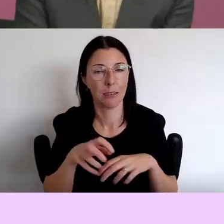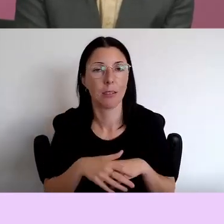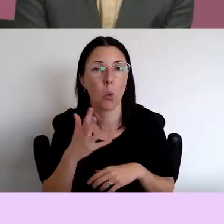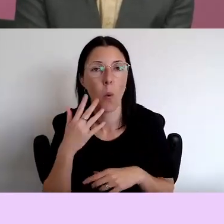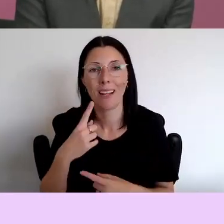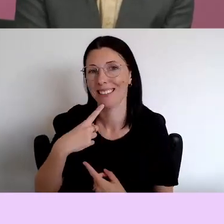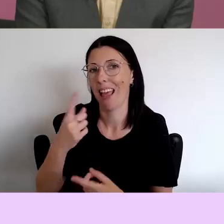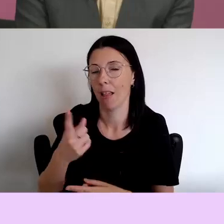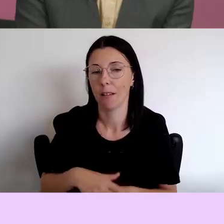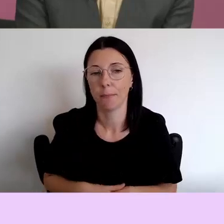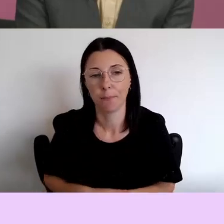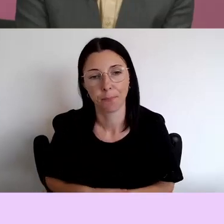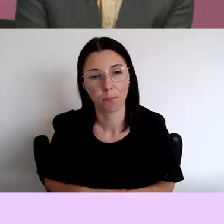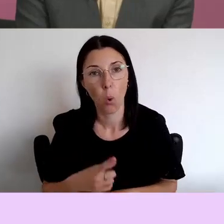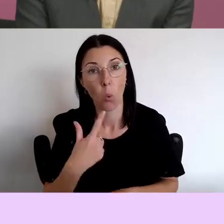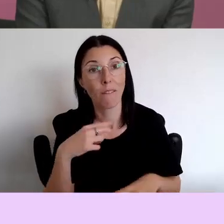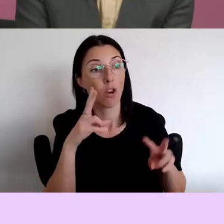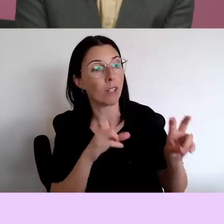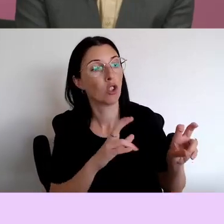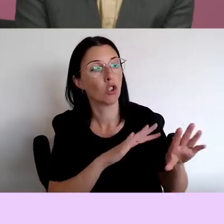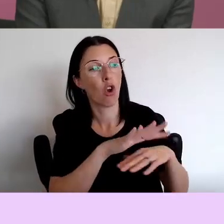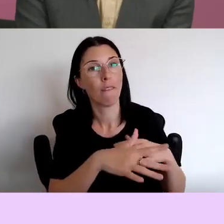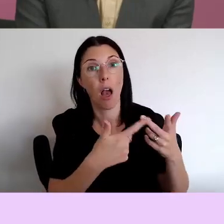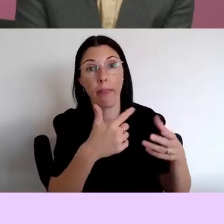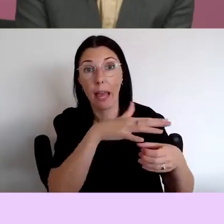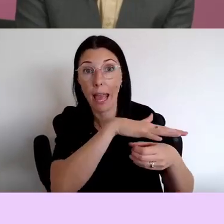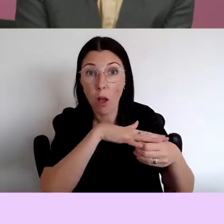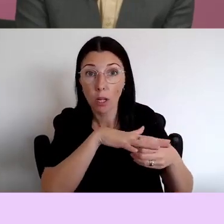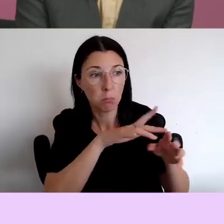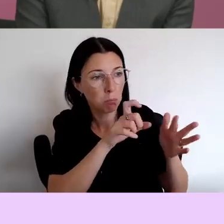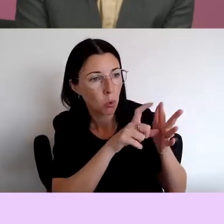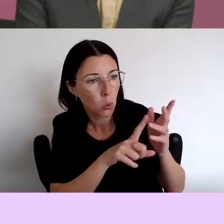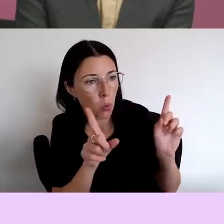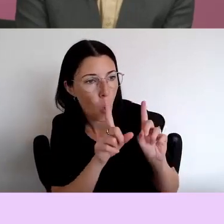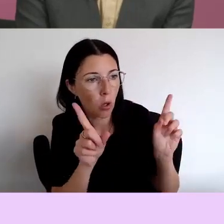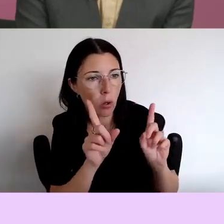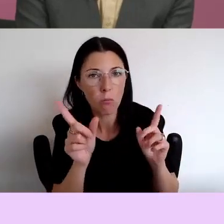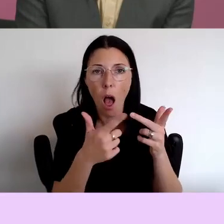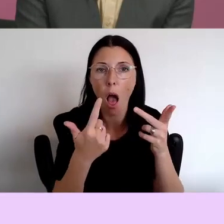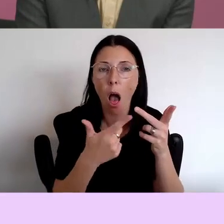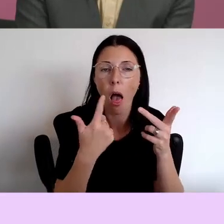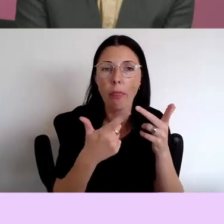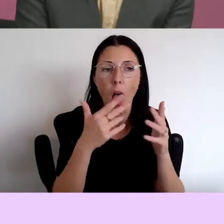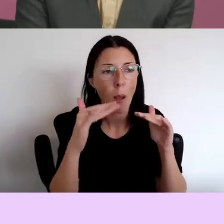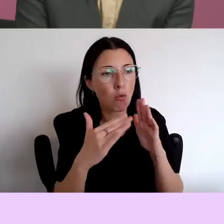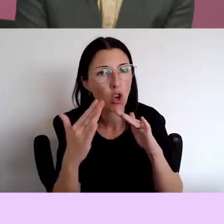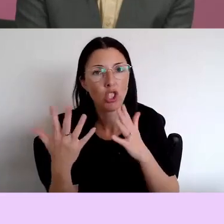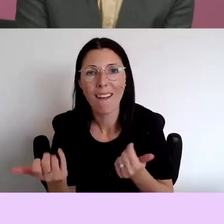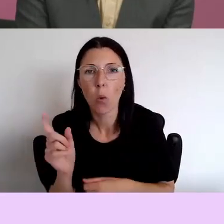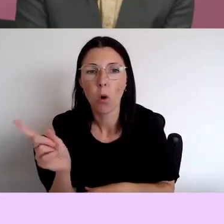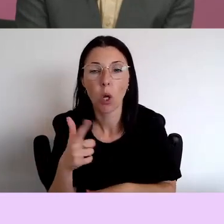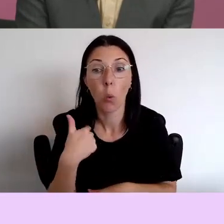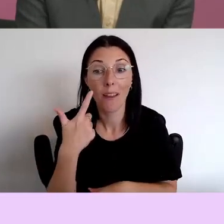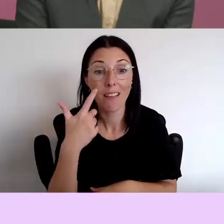We researched what other jurisdictions are doing, what innovative approaches exist, and we came across the National